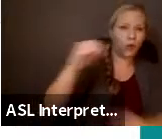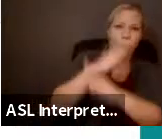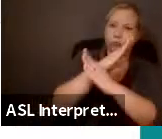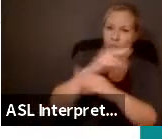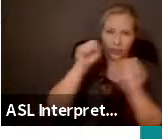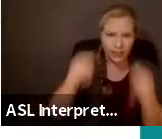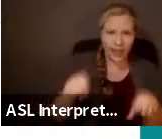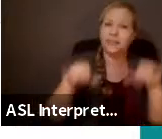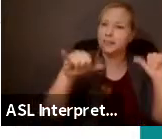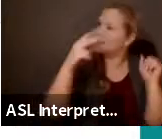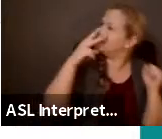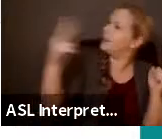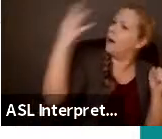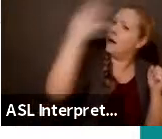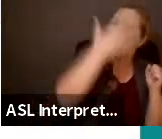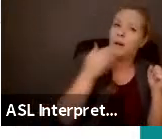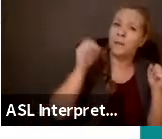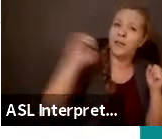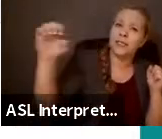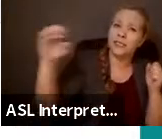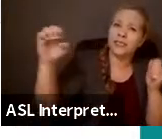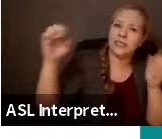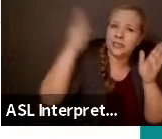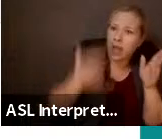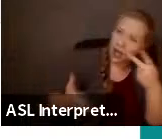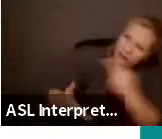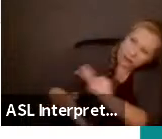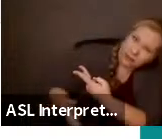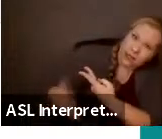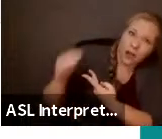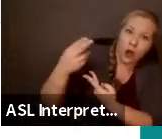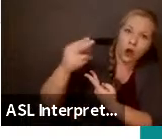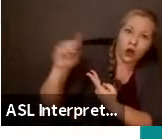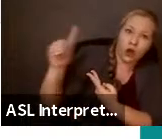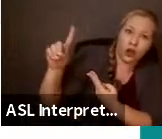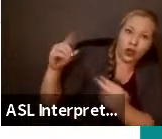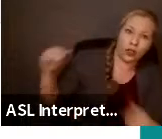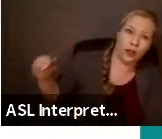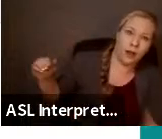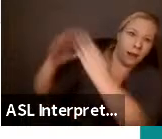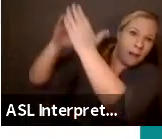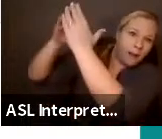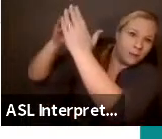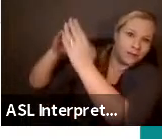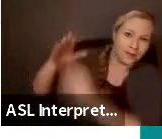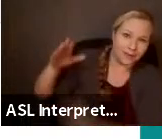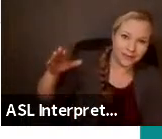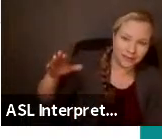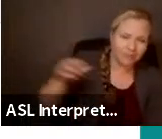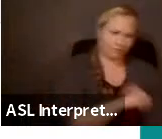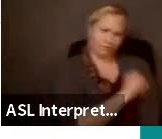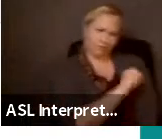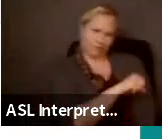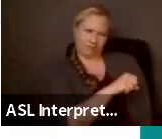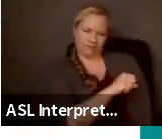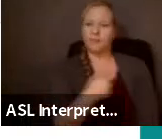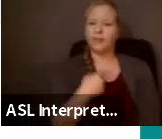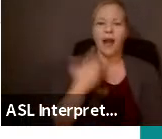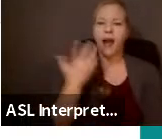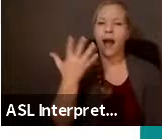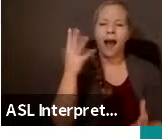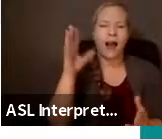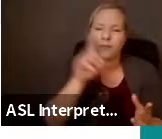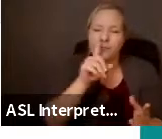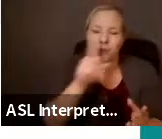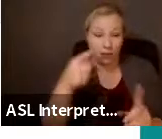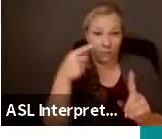Columbia Gorge and Mount Hood. That's correct. Yeah. Which Sorry, if we're we on should have this thing for included- so long. Well, yeah, I'm just Yeah. thinking about user experience again, Mhm,